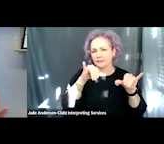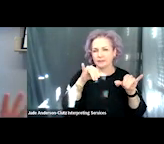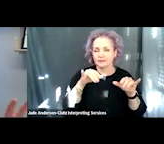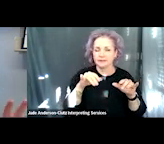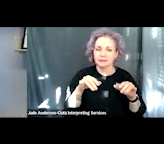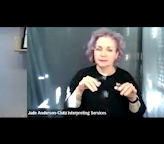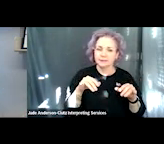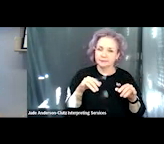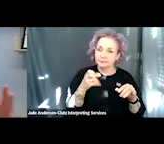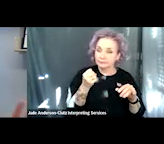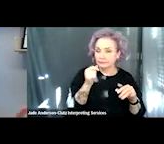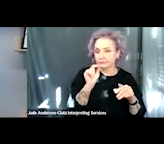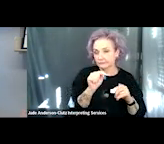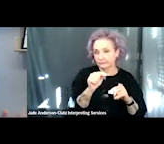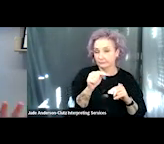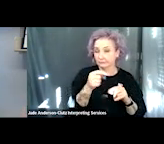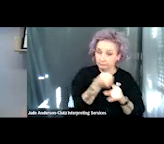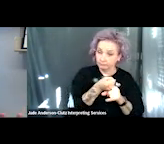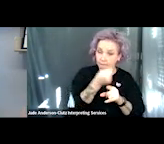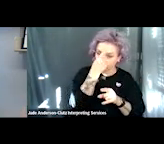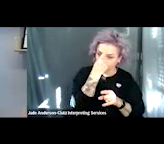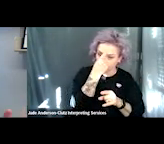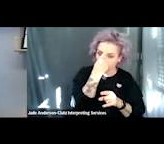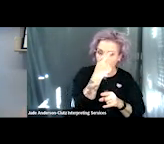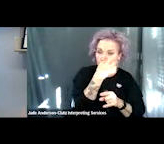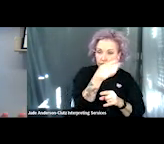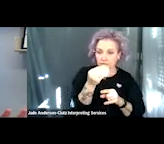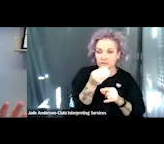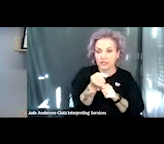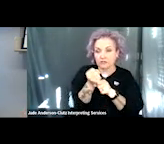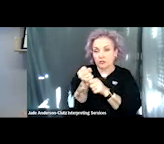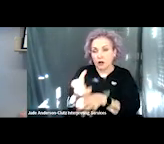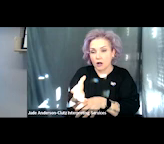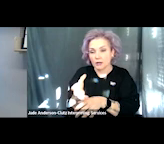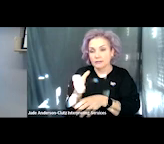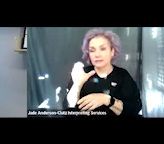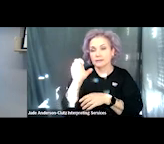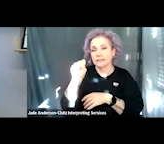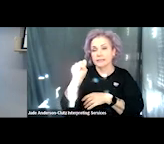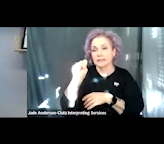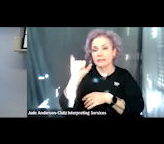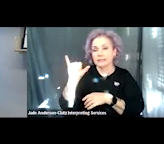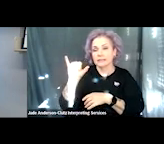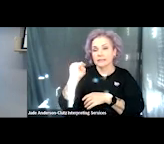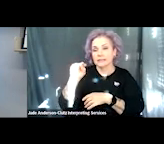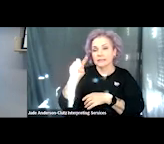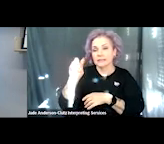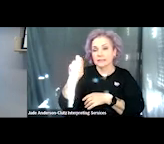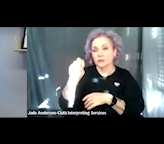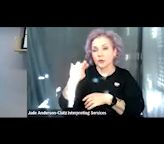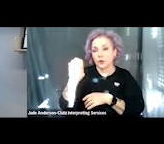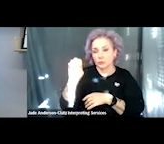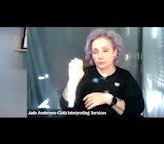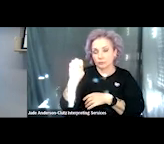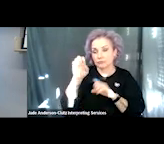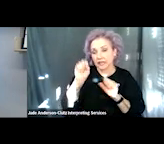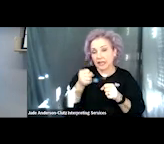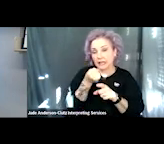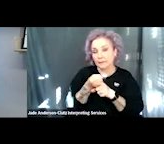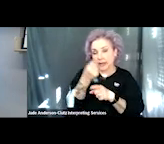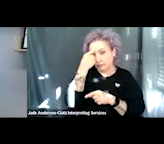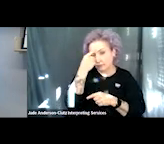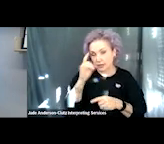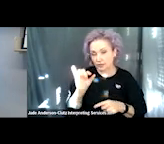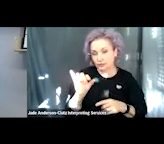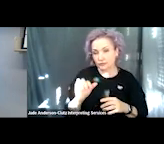but there's a syndrome, and a lot of those, some of the symptoms include things related to the brain. And so